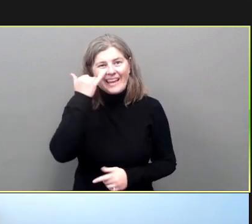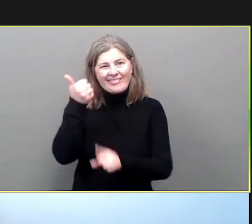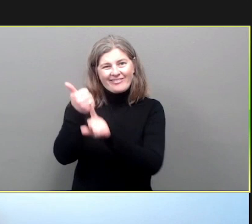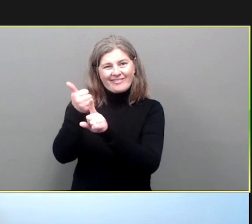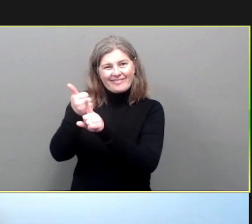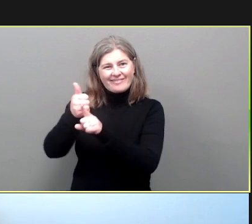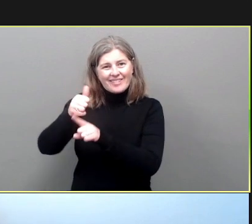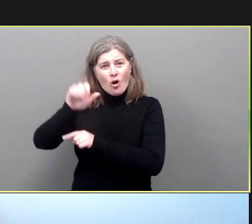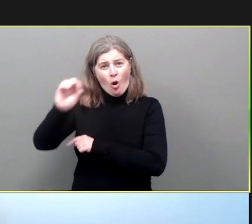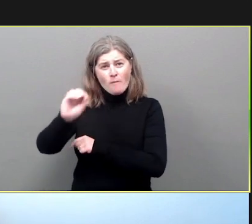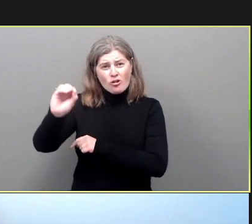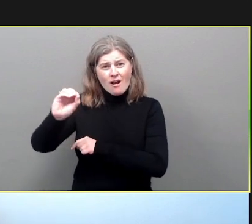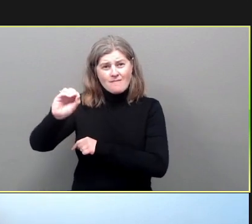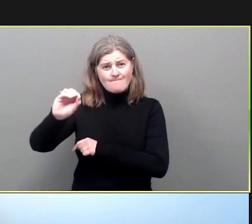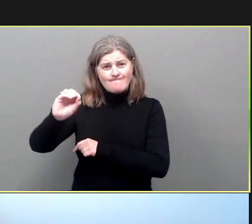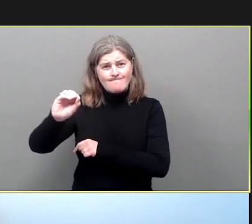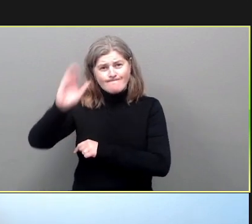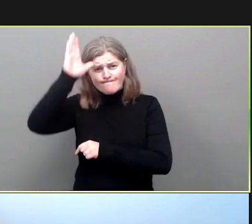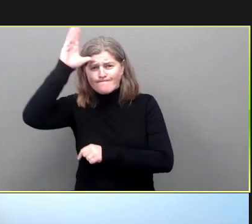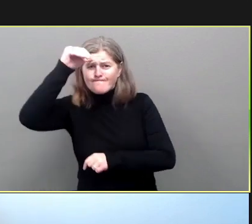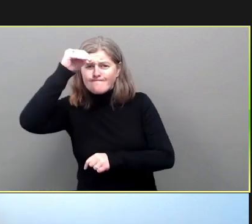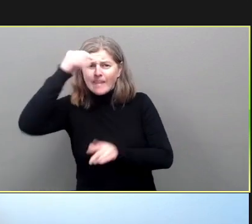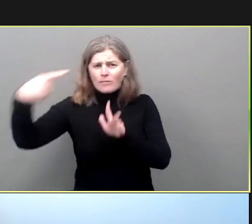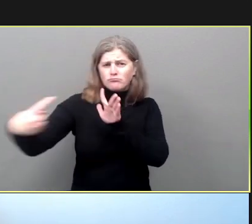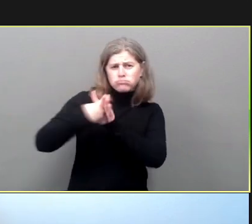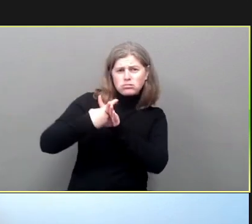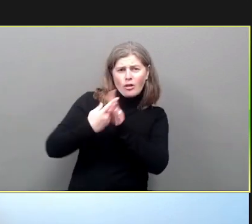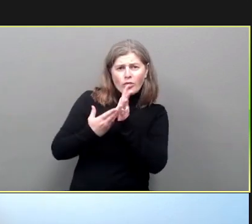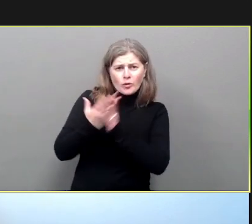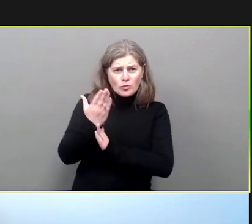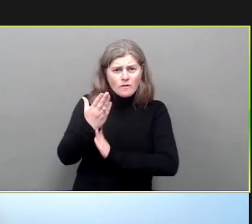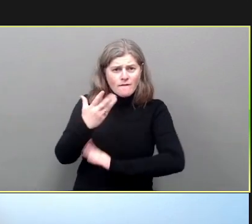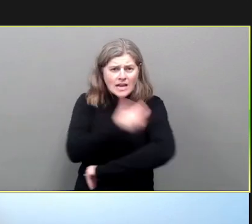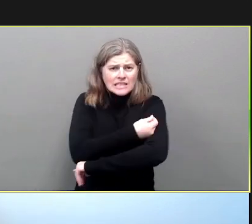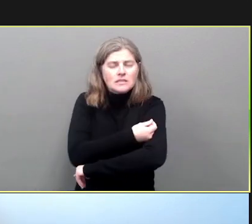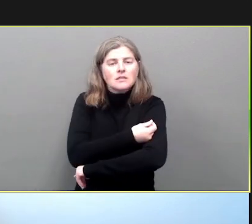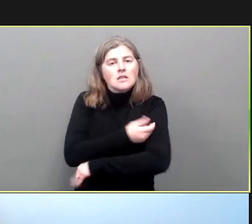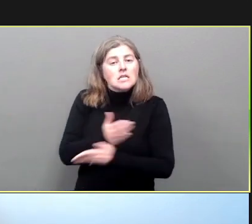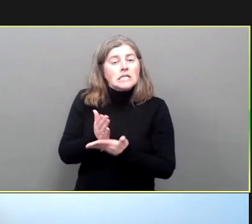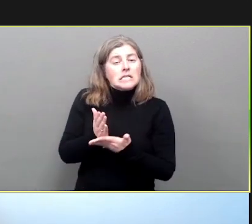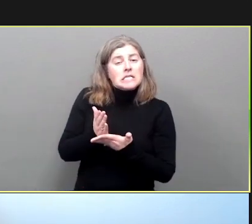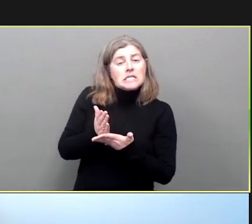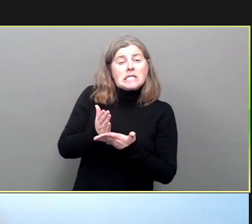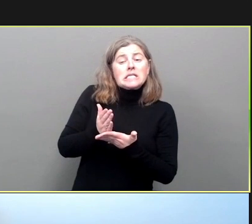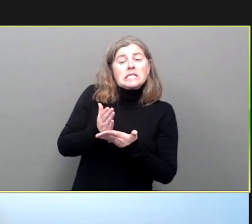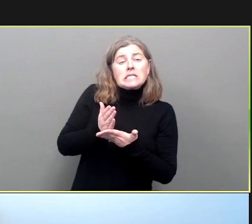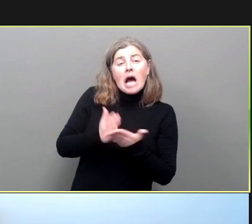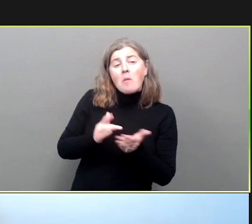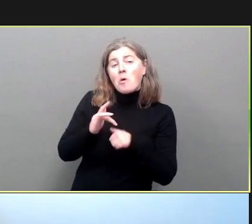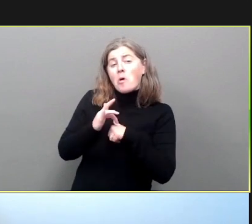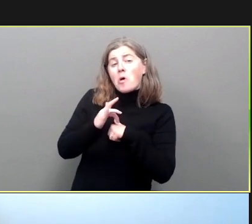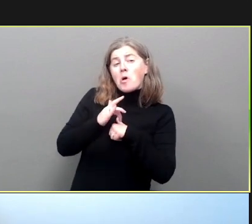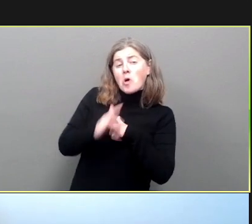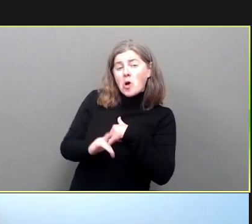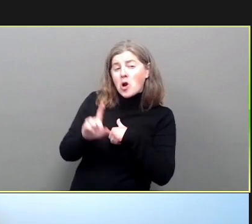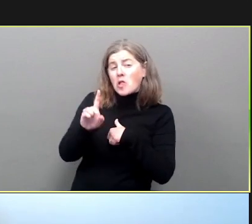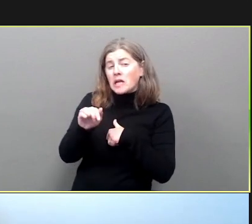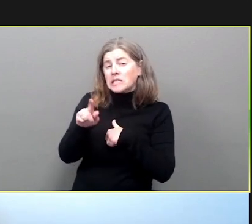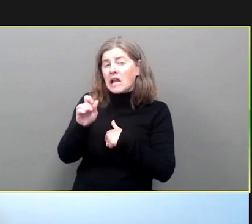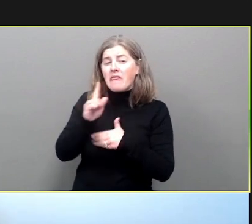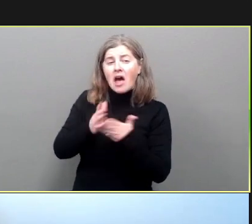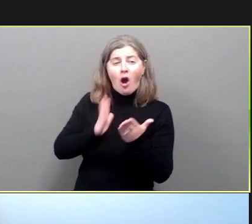the vaccine. There is preliminary data that suggests that there may be reduced vaccine efficacy and